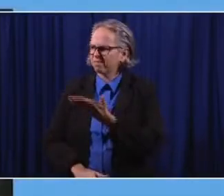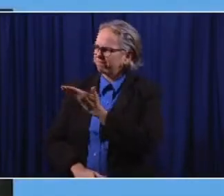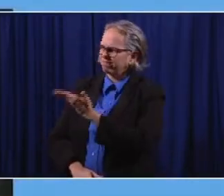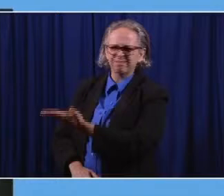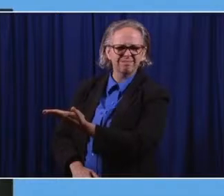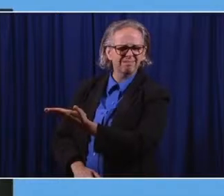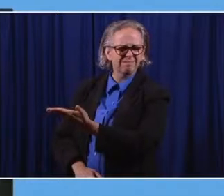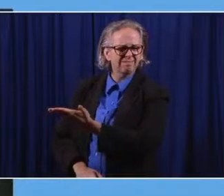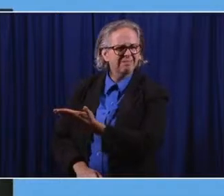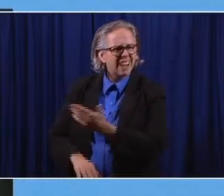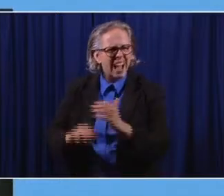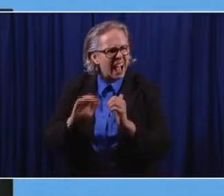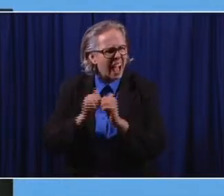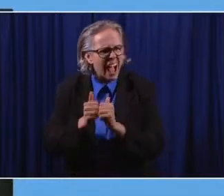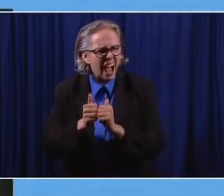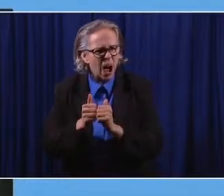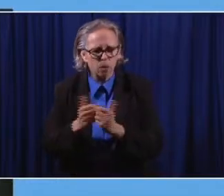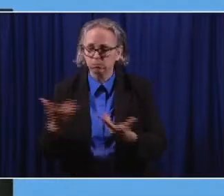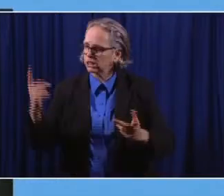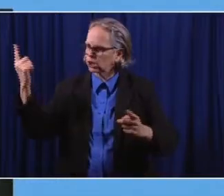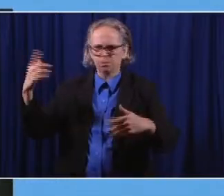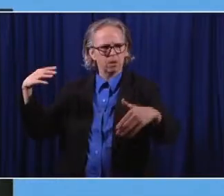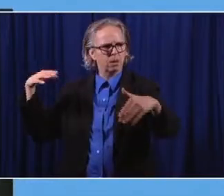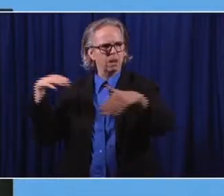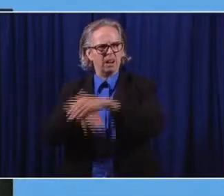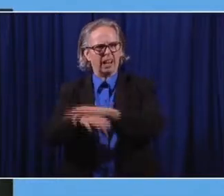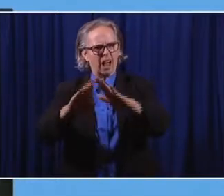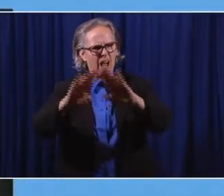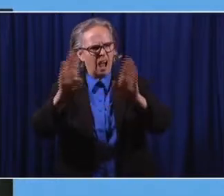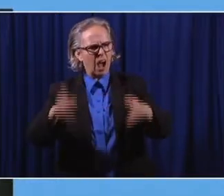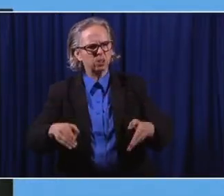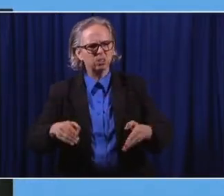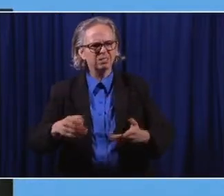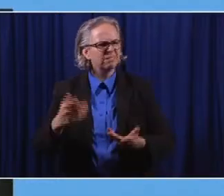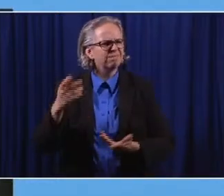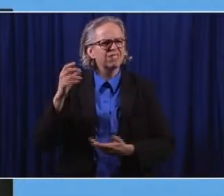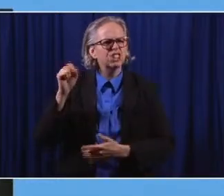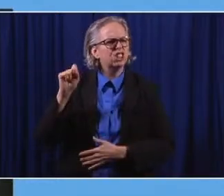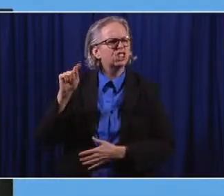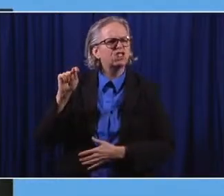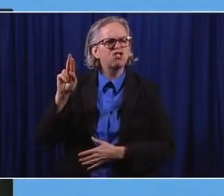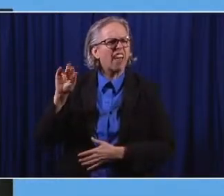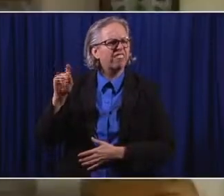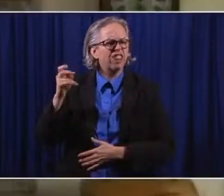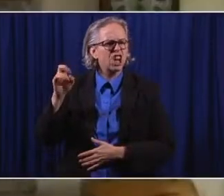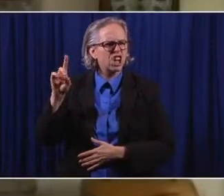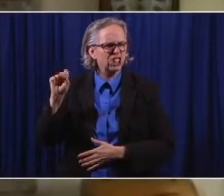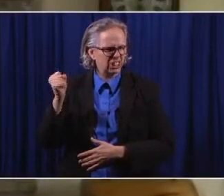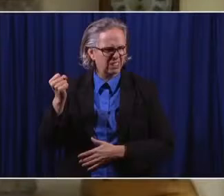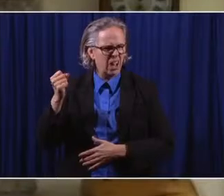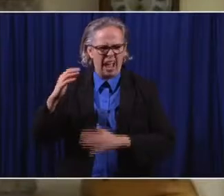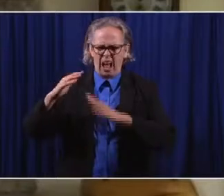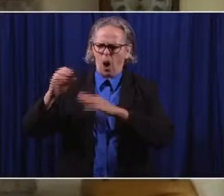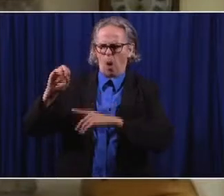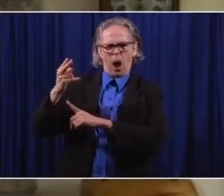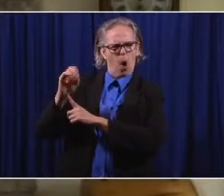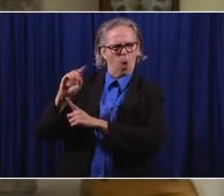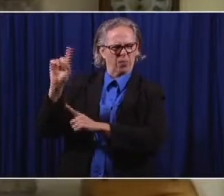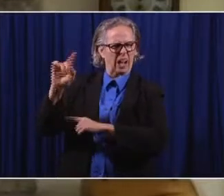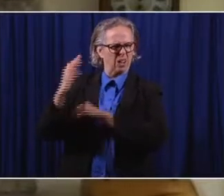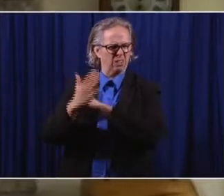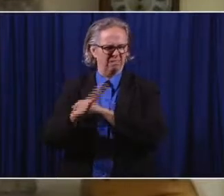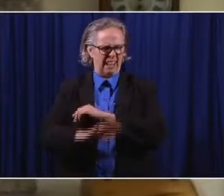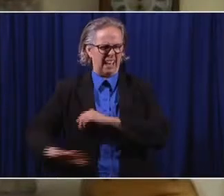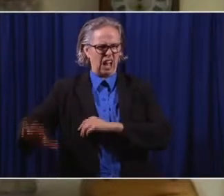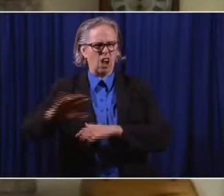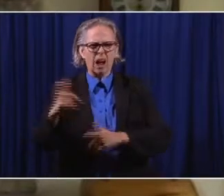in Struthers and opened fire. Police say the boy died in his mother's arms. She was shot too, along with